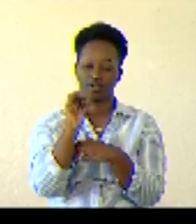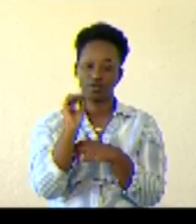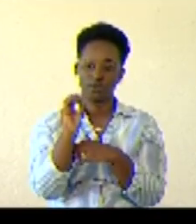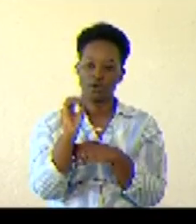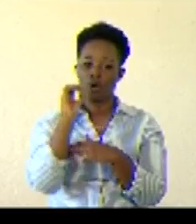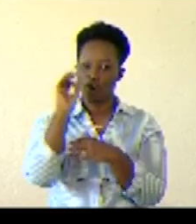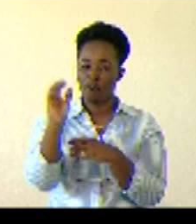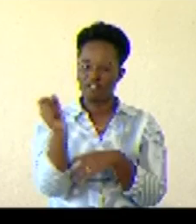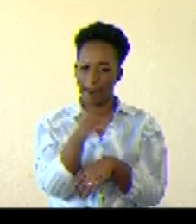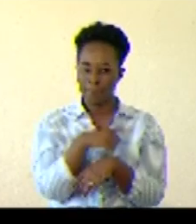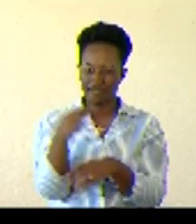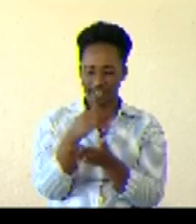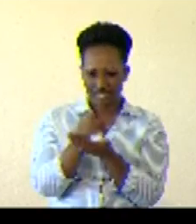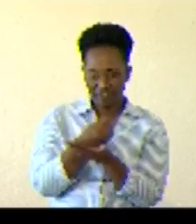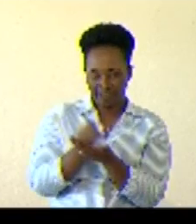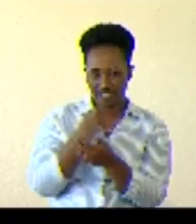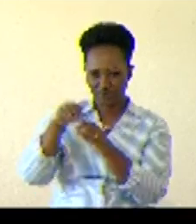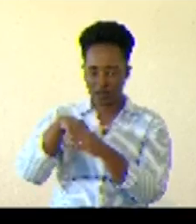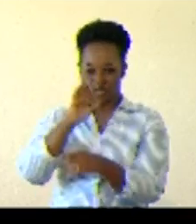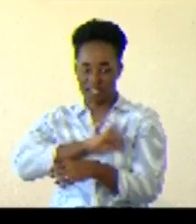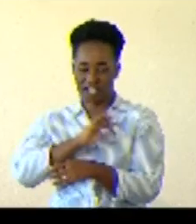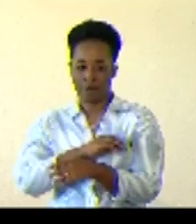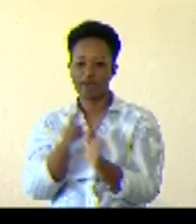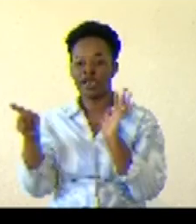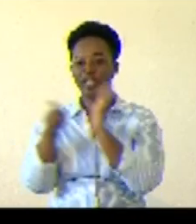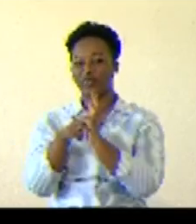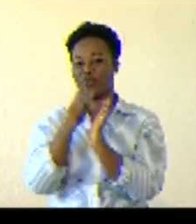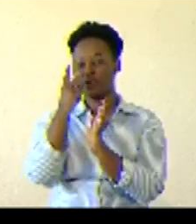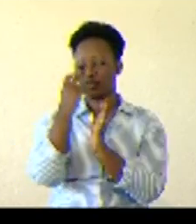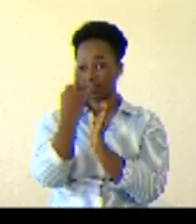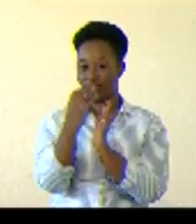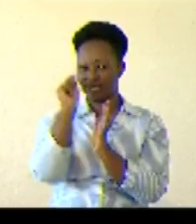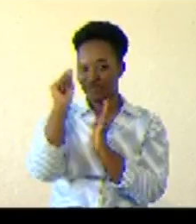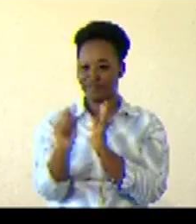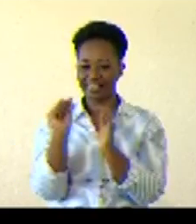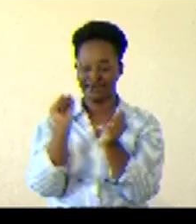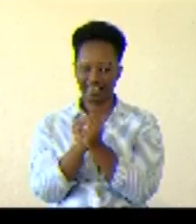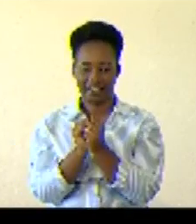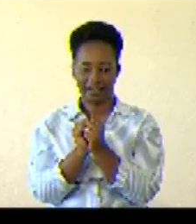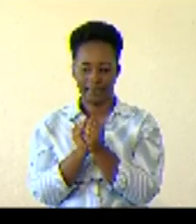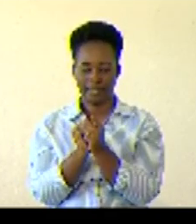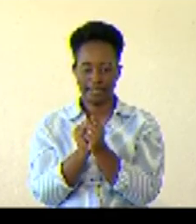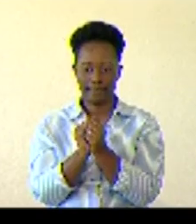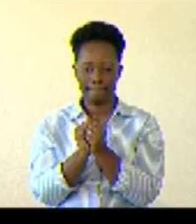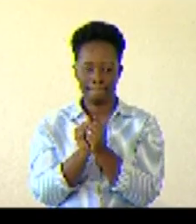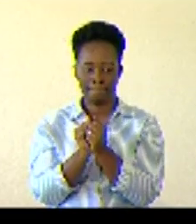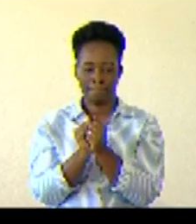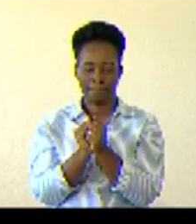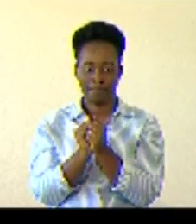savings to disposable income is 3 to 10. Now here we are applying ratios, is 3 to 10.